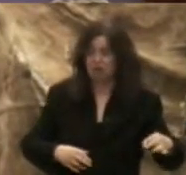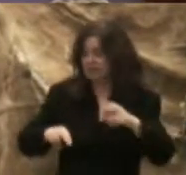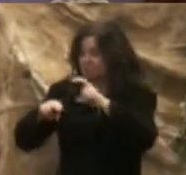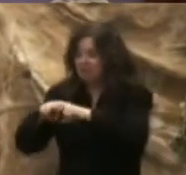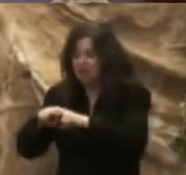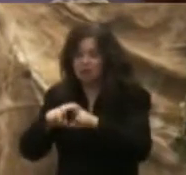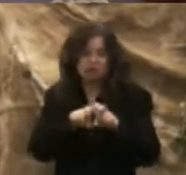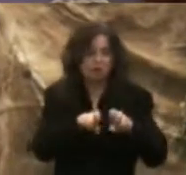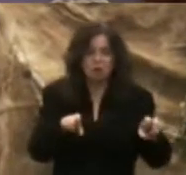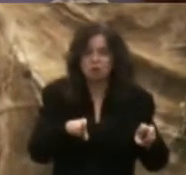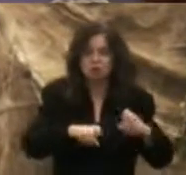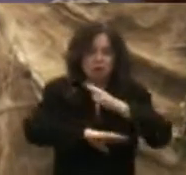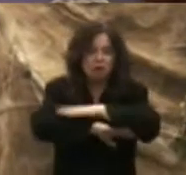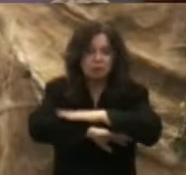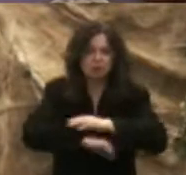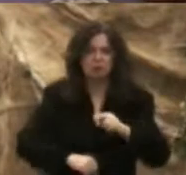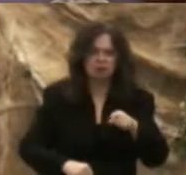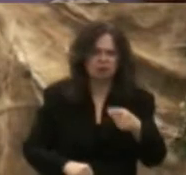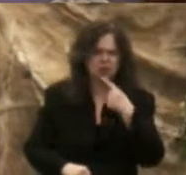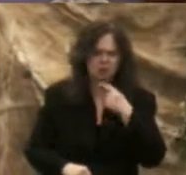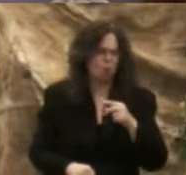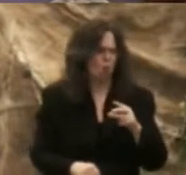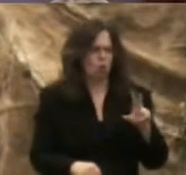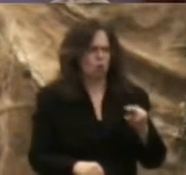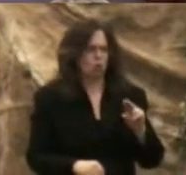He said, oh, no.